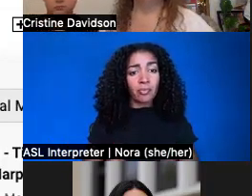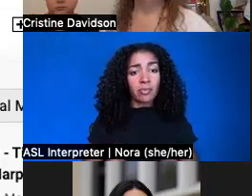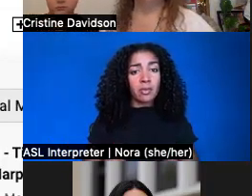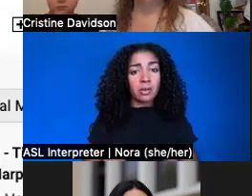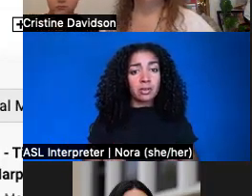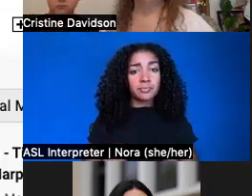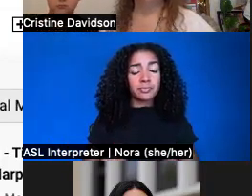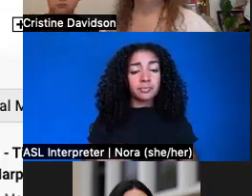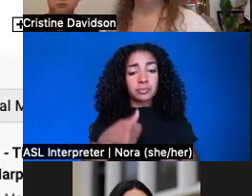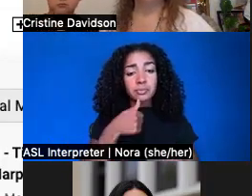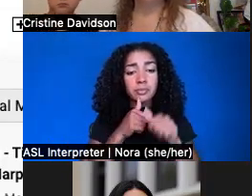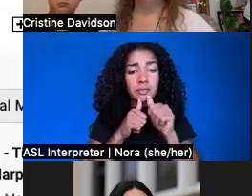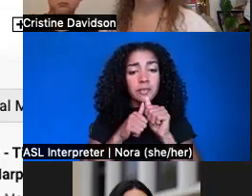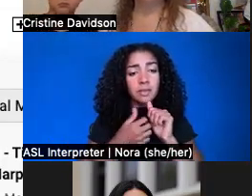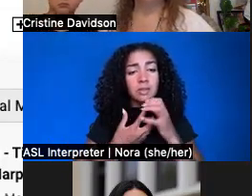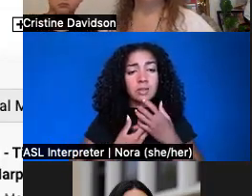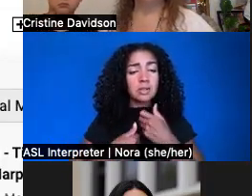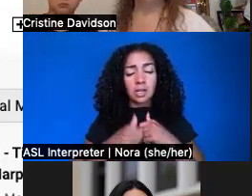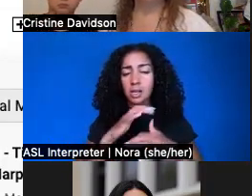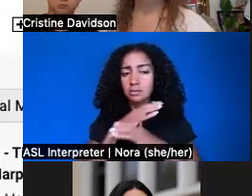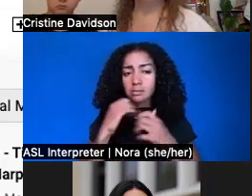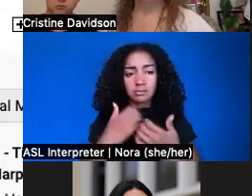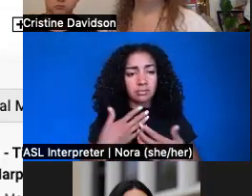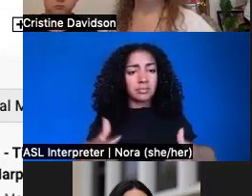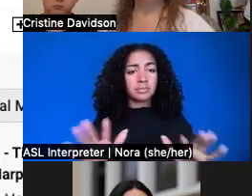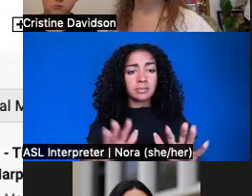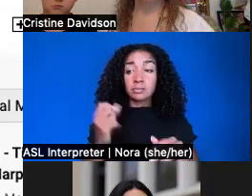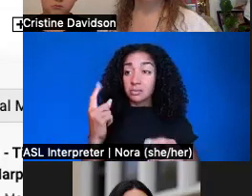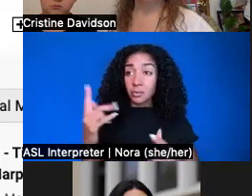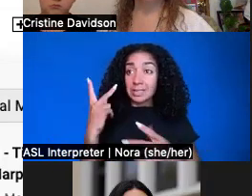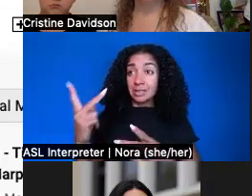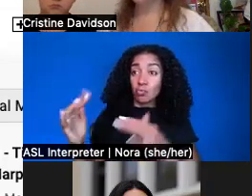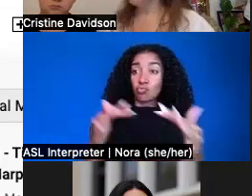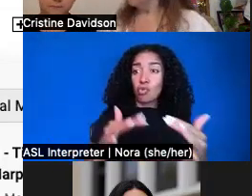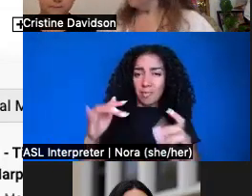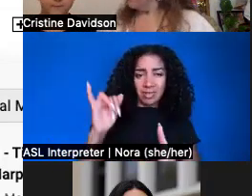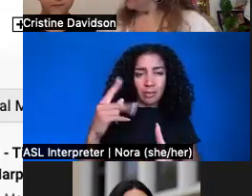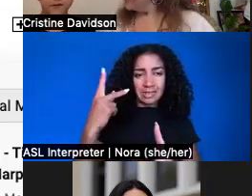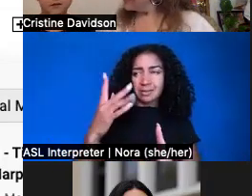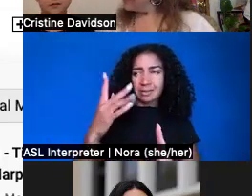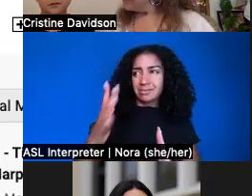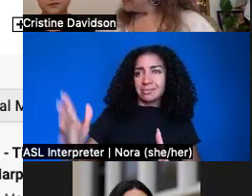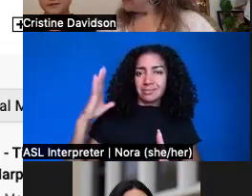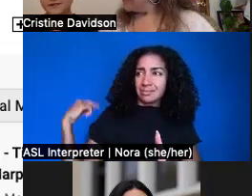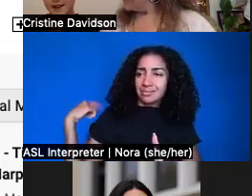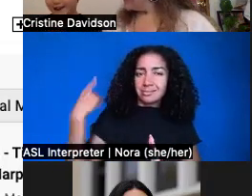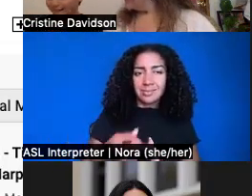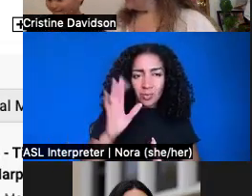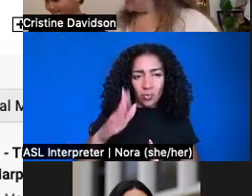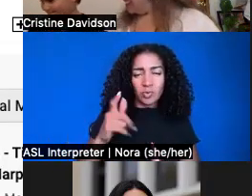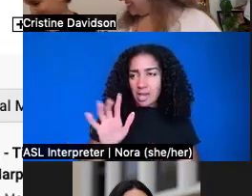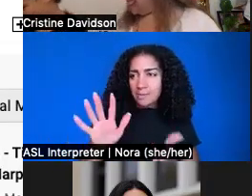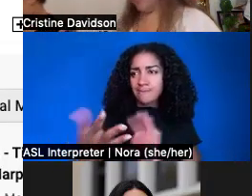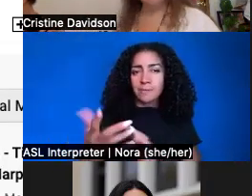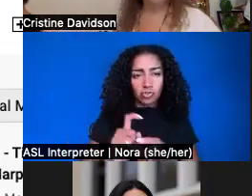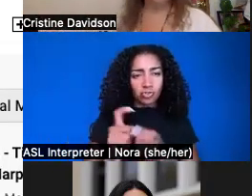anymore. It's a war, but we've seen it all before. And now we know we can change it, 'cause that's why we were born. We